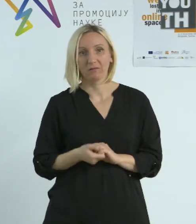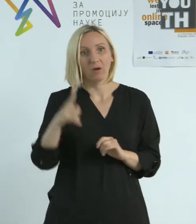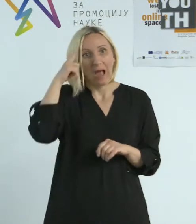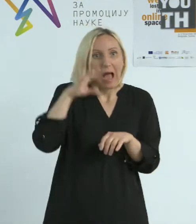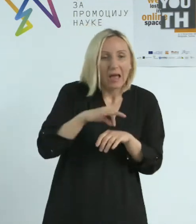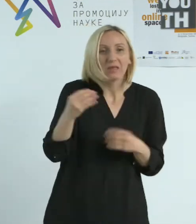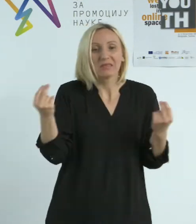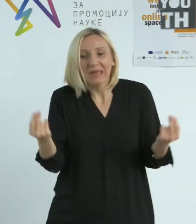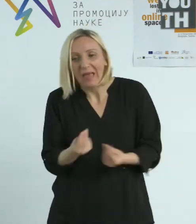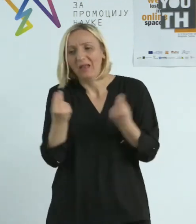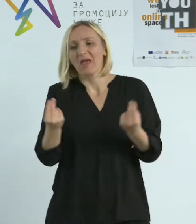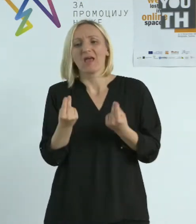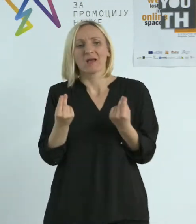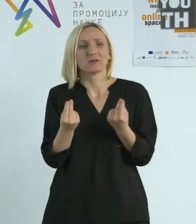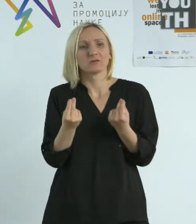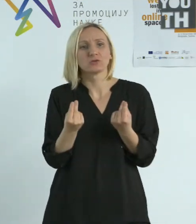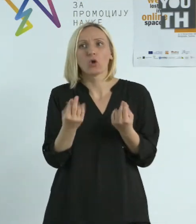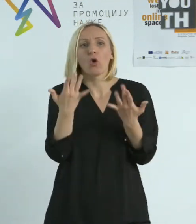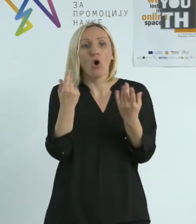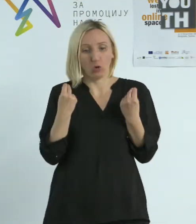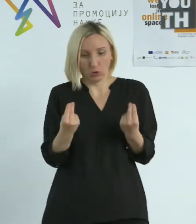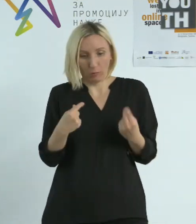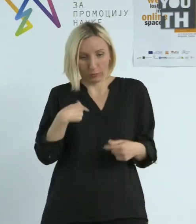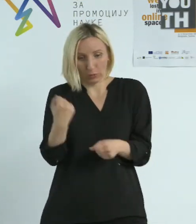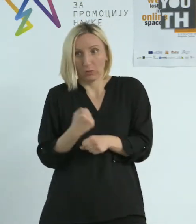idea or suggestion about how could we